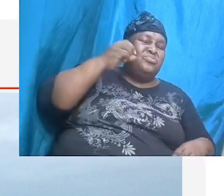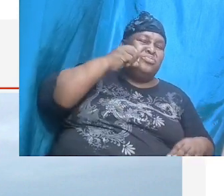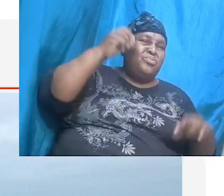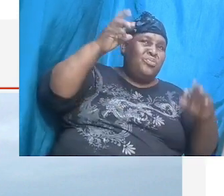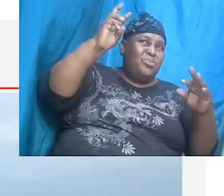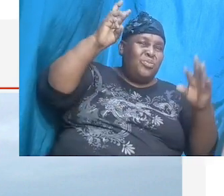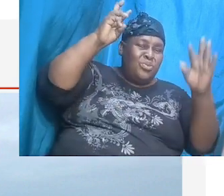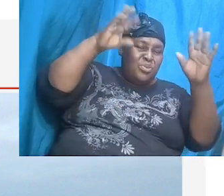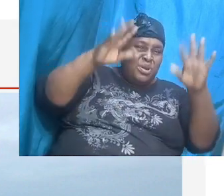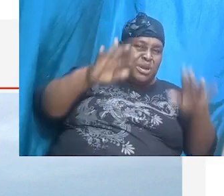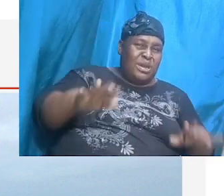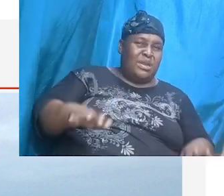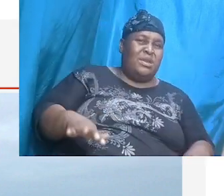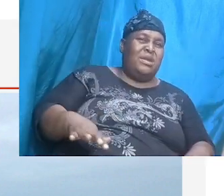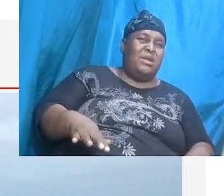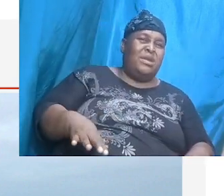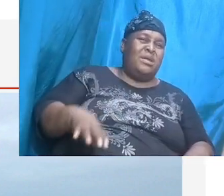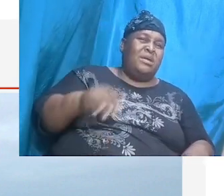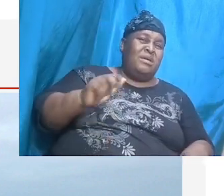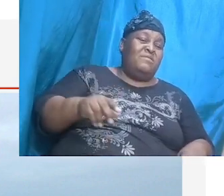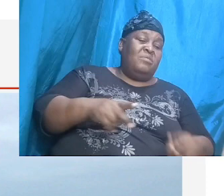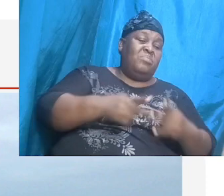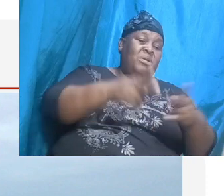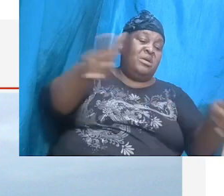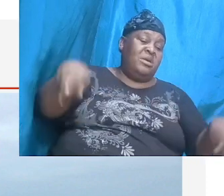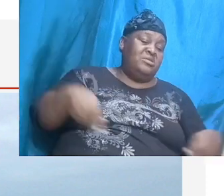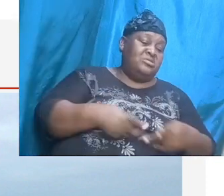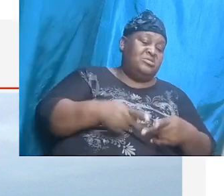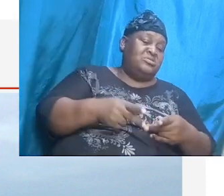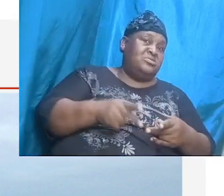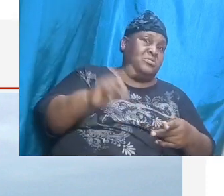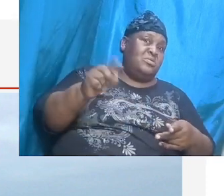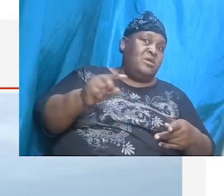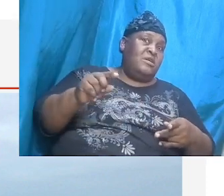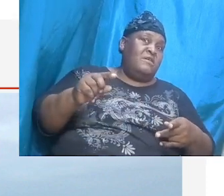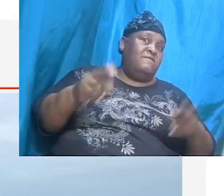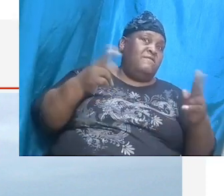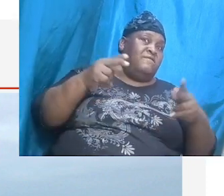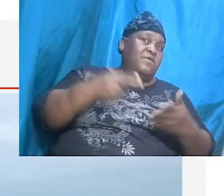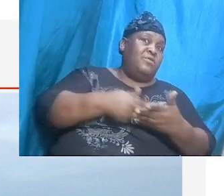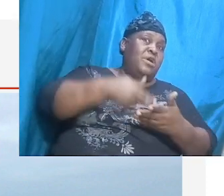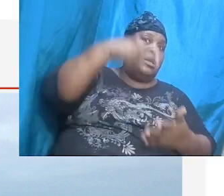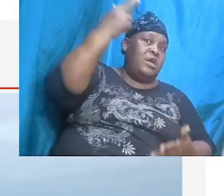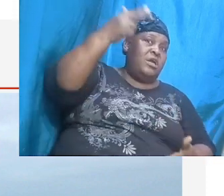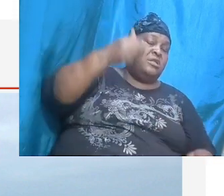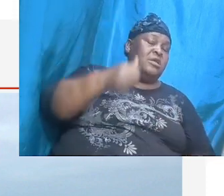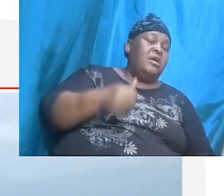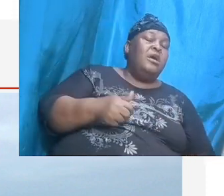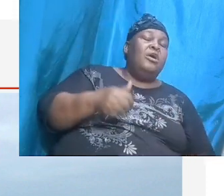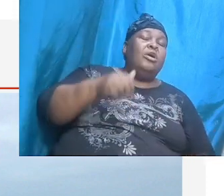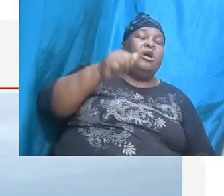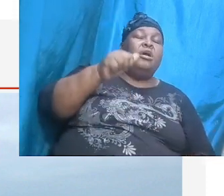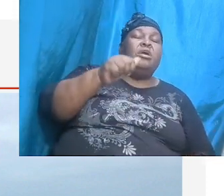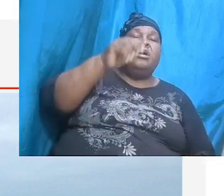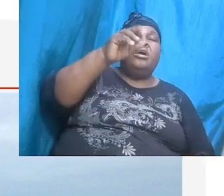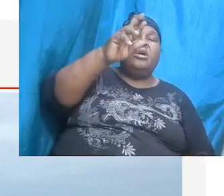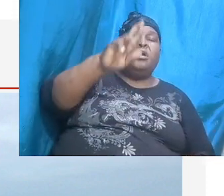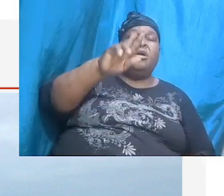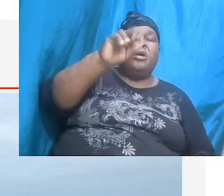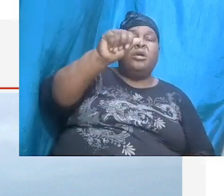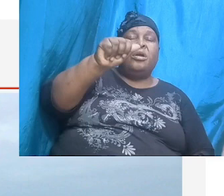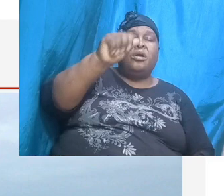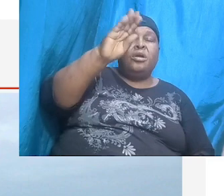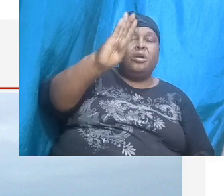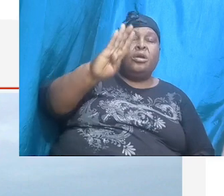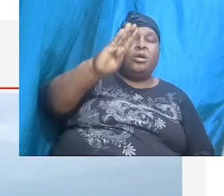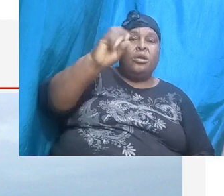certain places like this particular place where it is very high, and they call it, the Arabs call it the snowy mountain, or the white